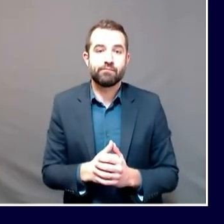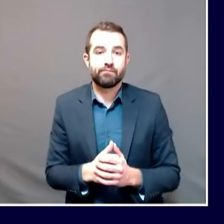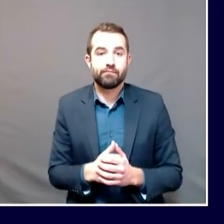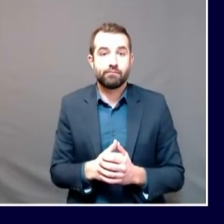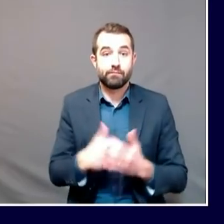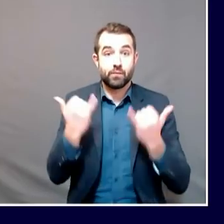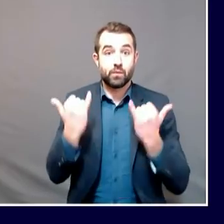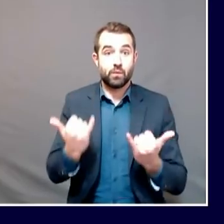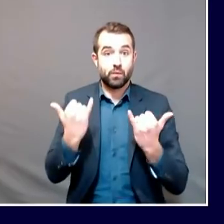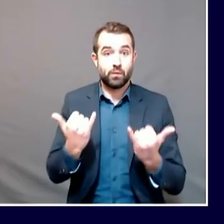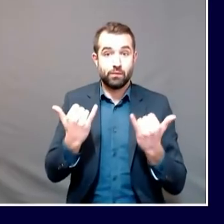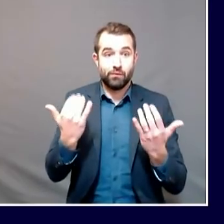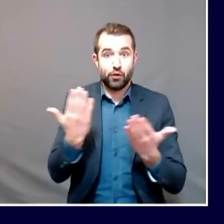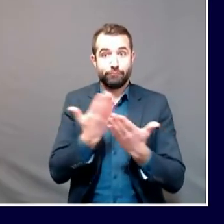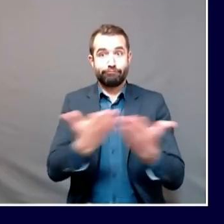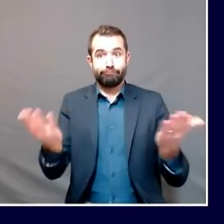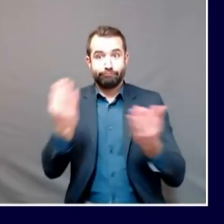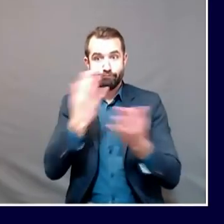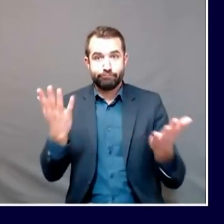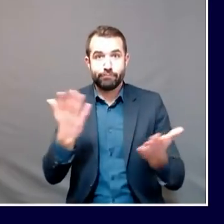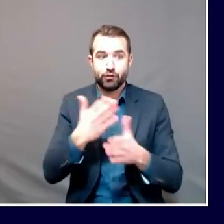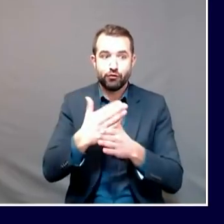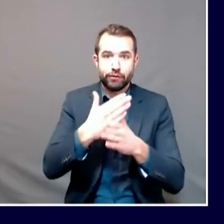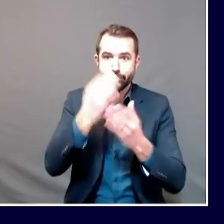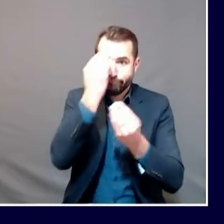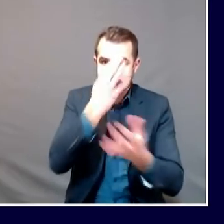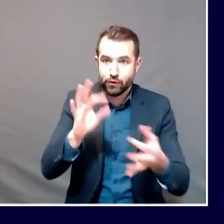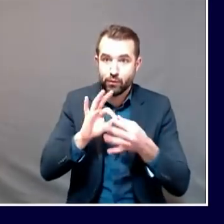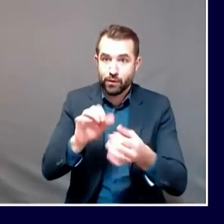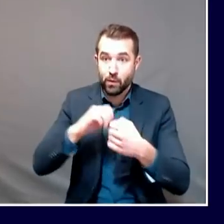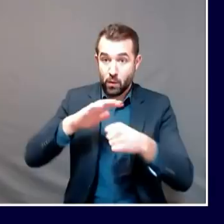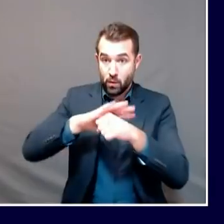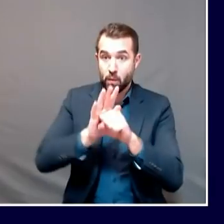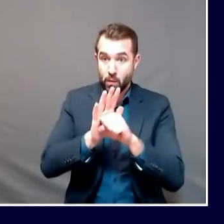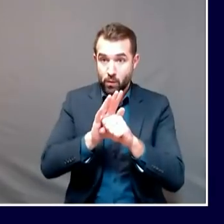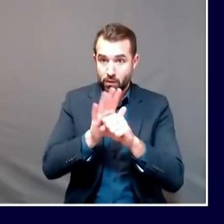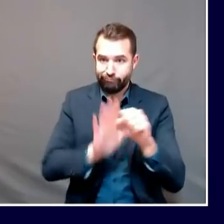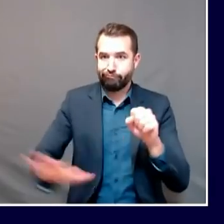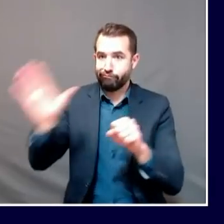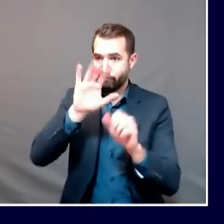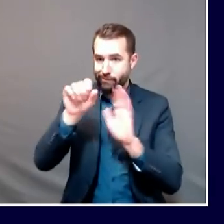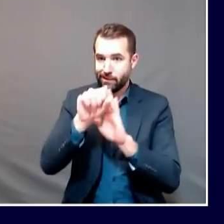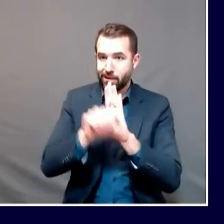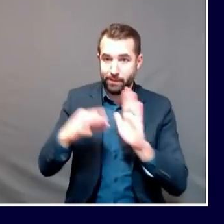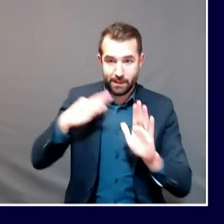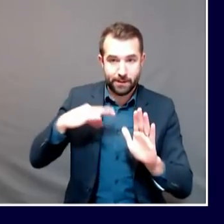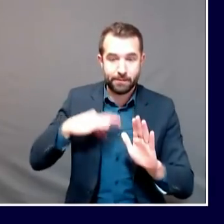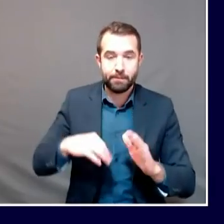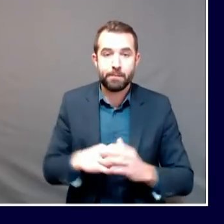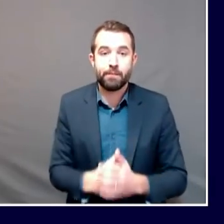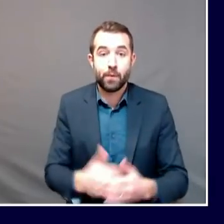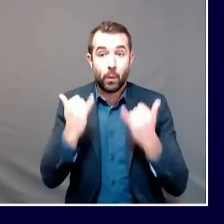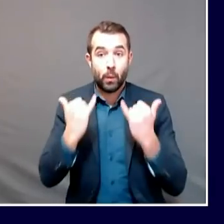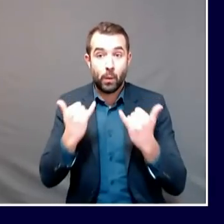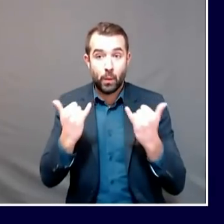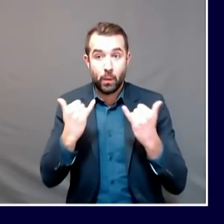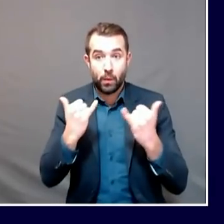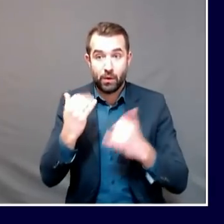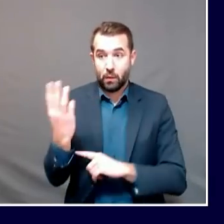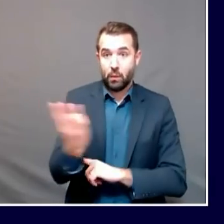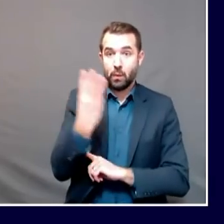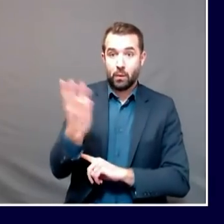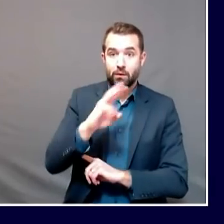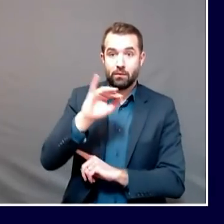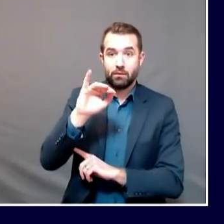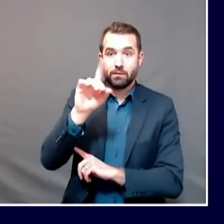this afternoon to provide an update on where we are with COVID-19 across the state of Maine for today, Wednesday,